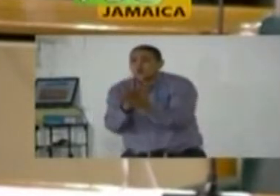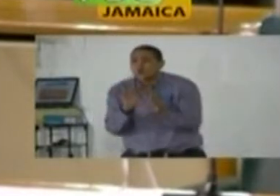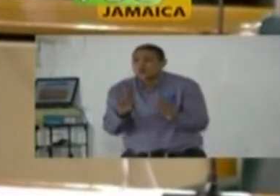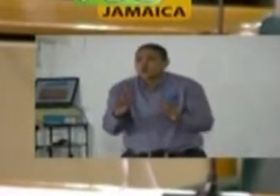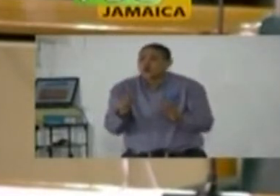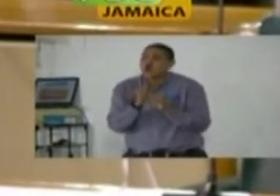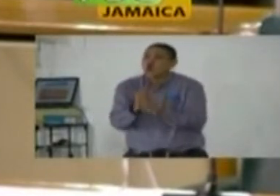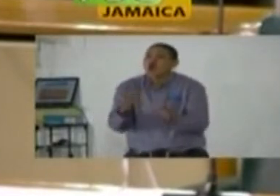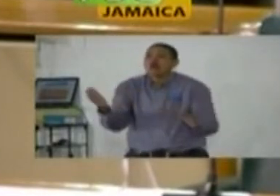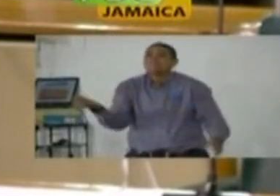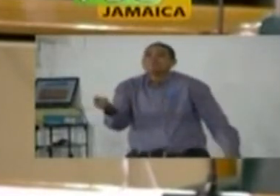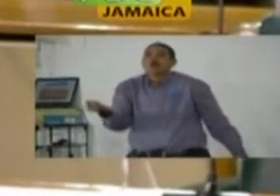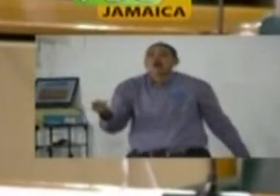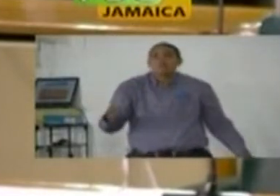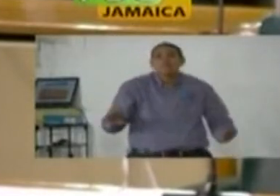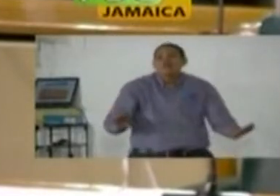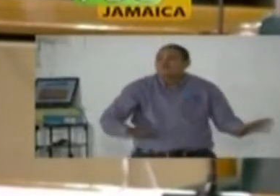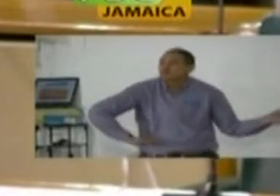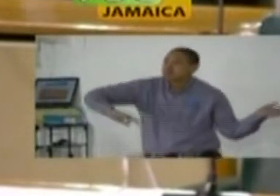our schools.